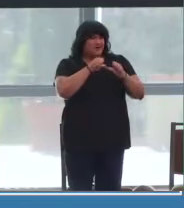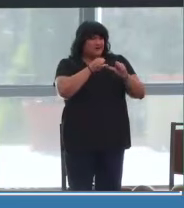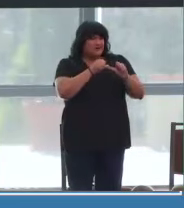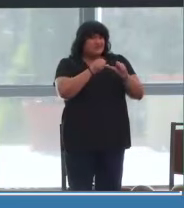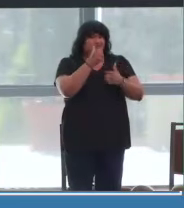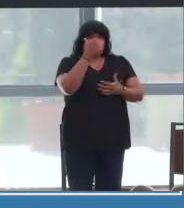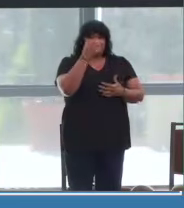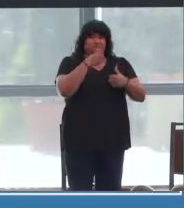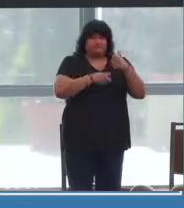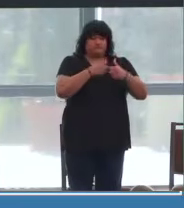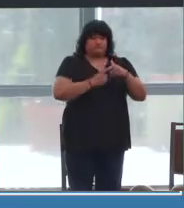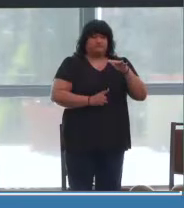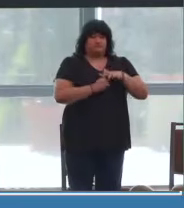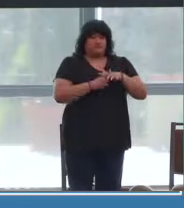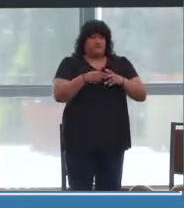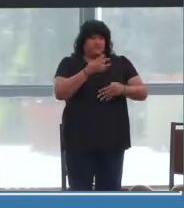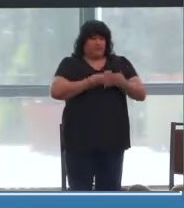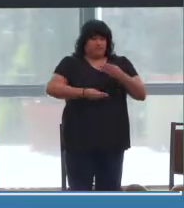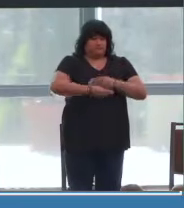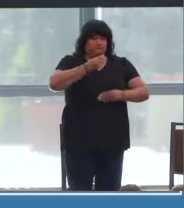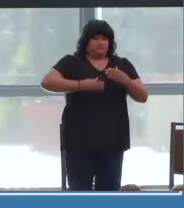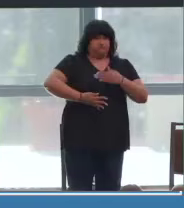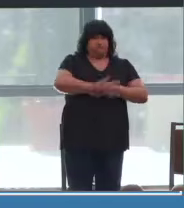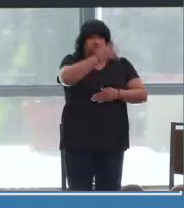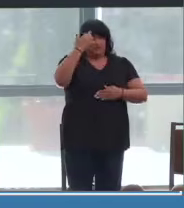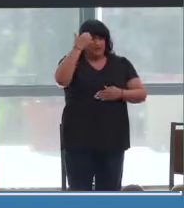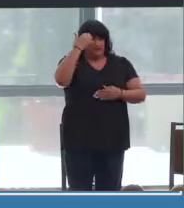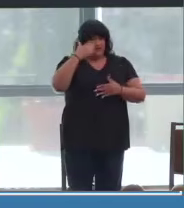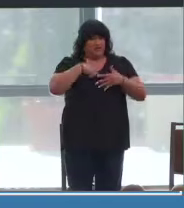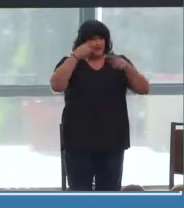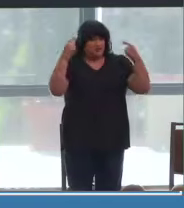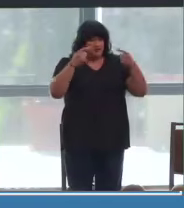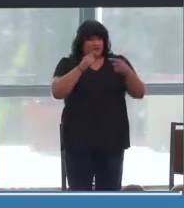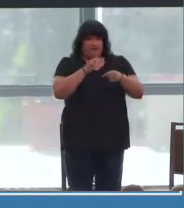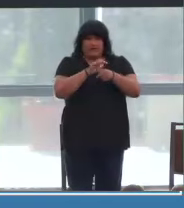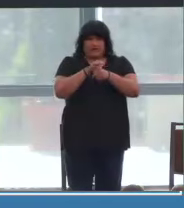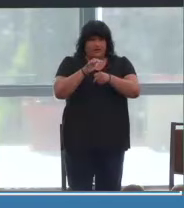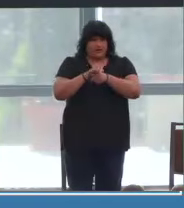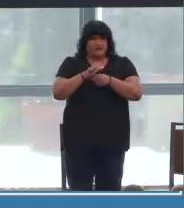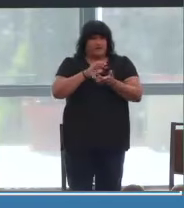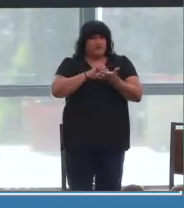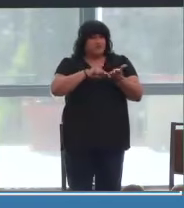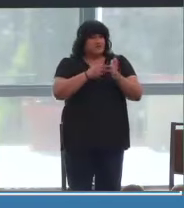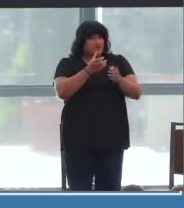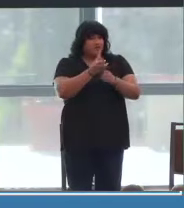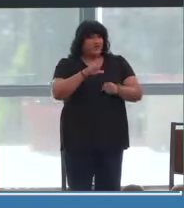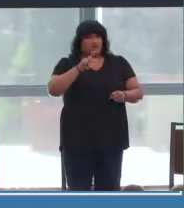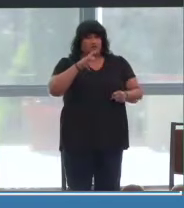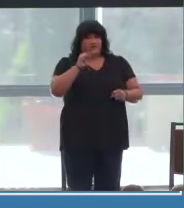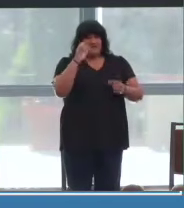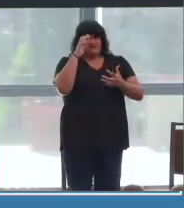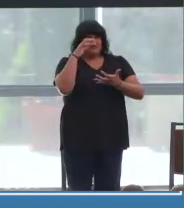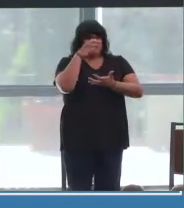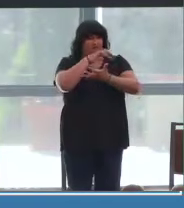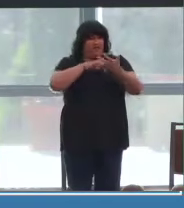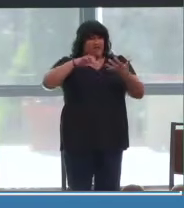flow to the brain, you can get a headache. If you don't get enough blood flow to the brain, you get a lupus fog. It's sort of, I call it